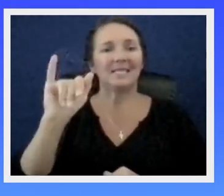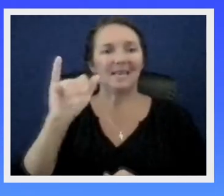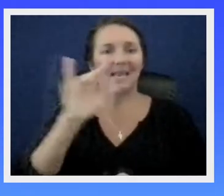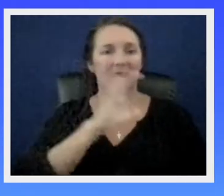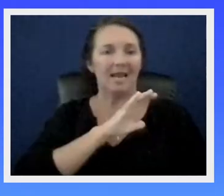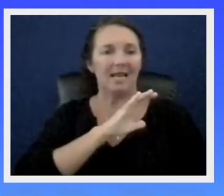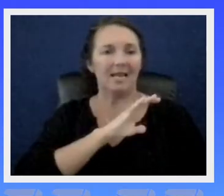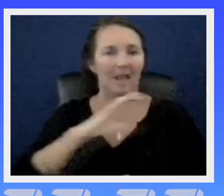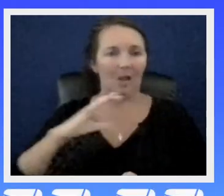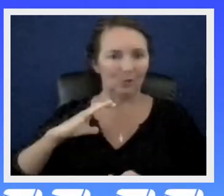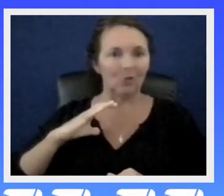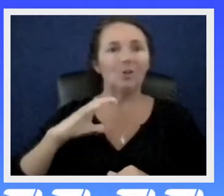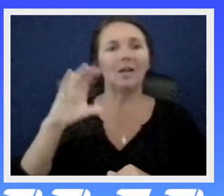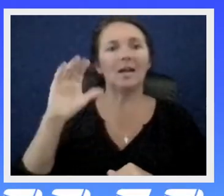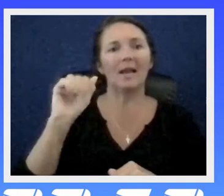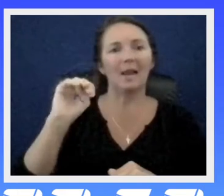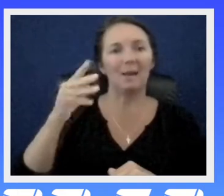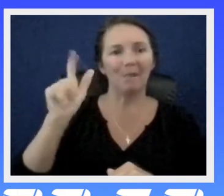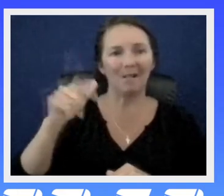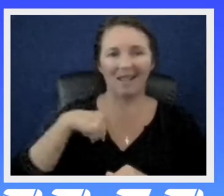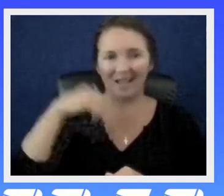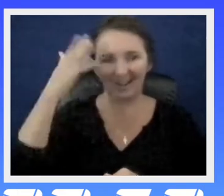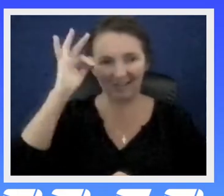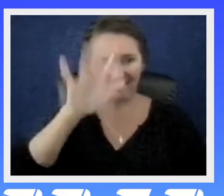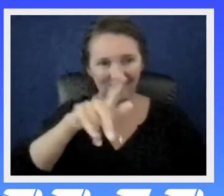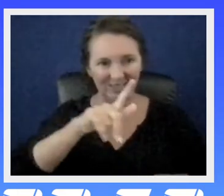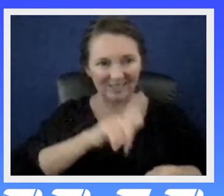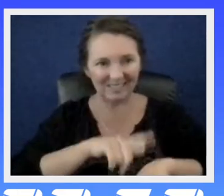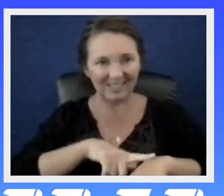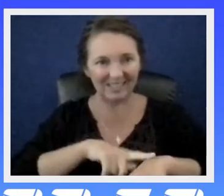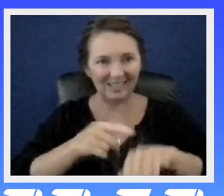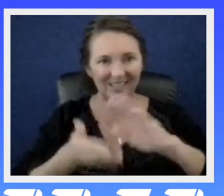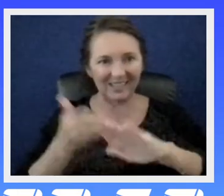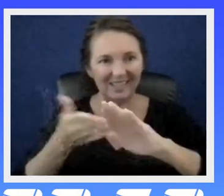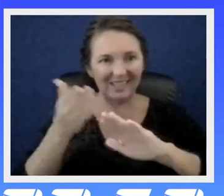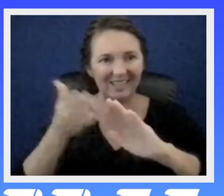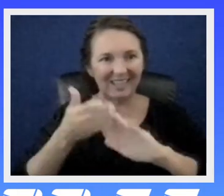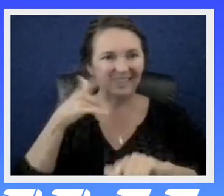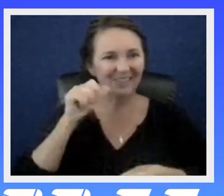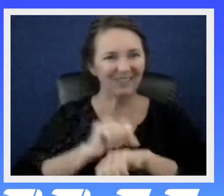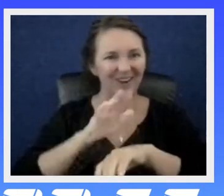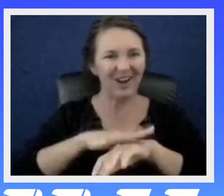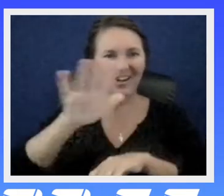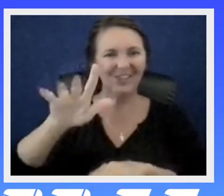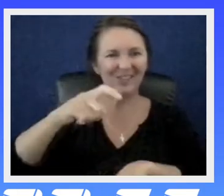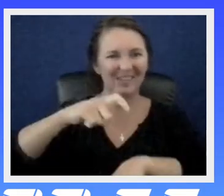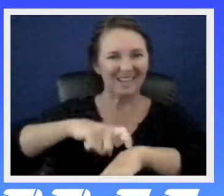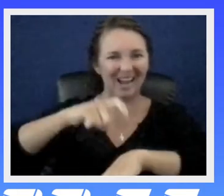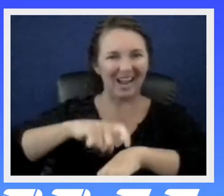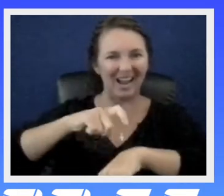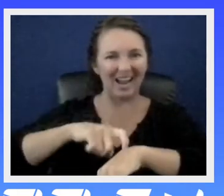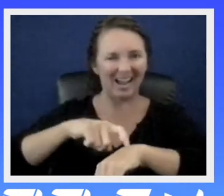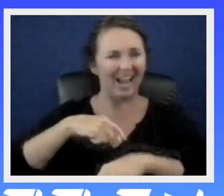Thank you. Although I'm like, I don't know if your time went, John. We might have to work on that clock. Yeah, we're gonna have to talk about